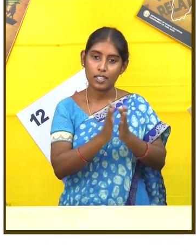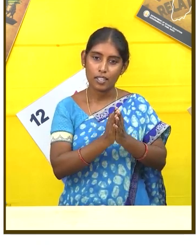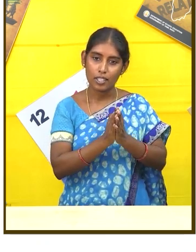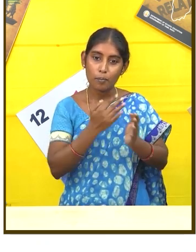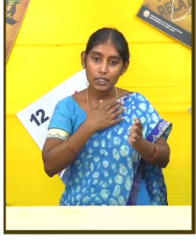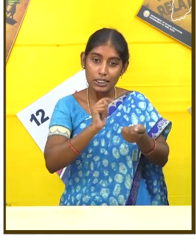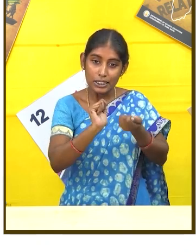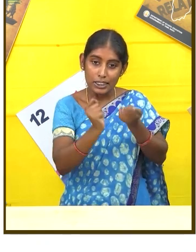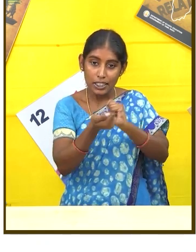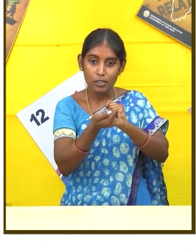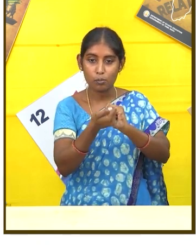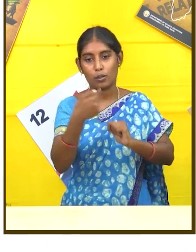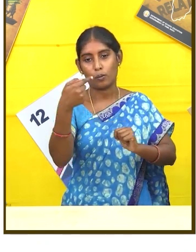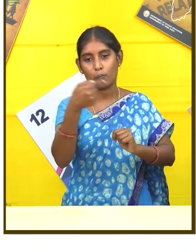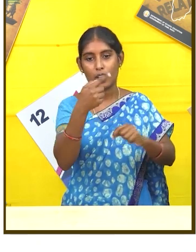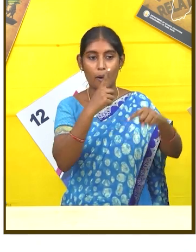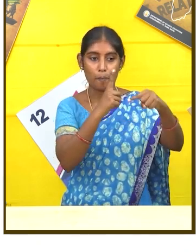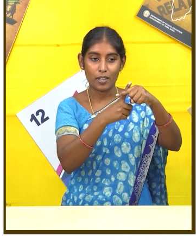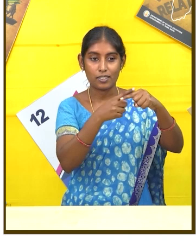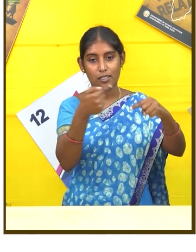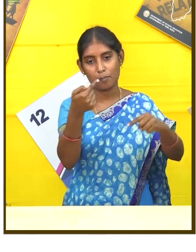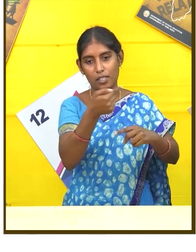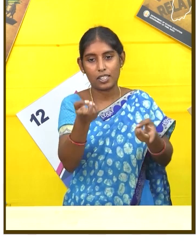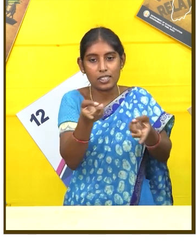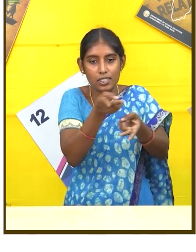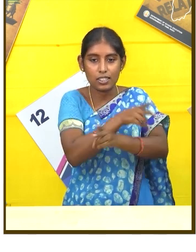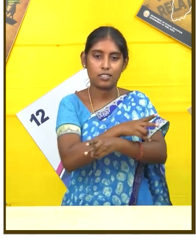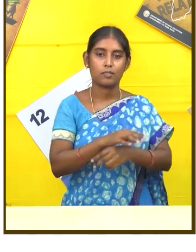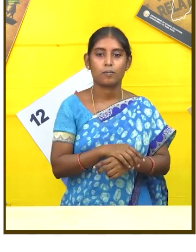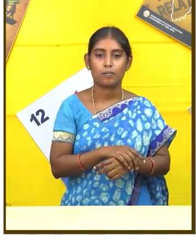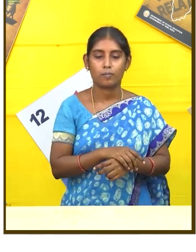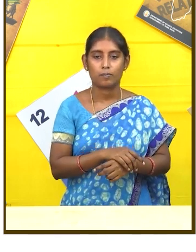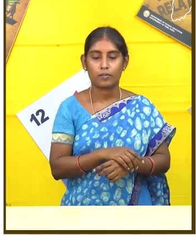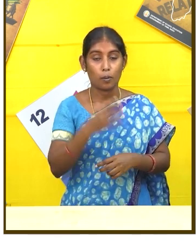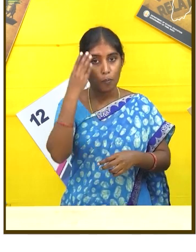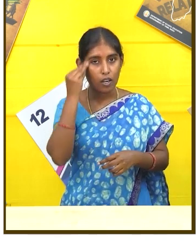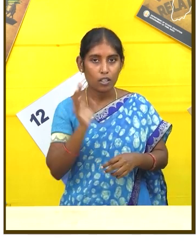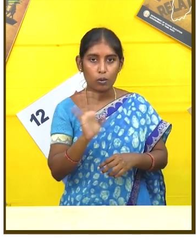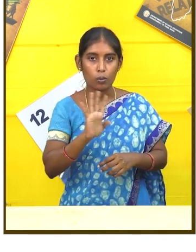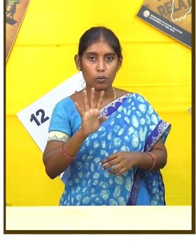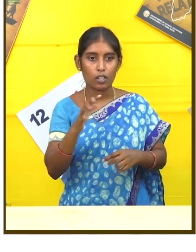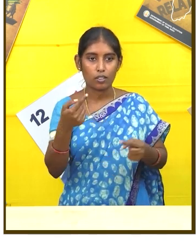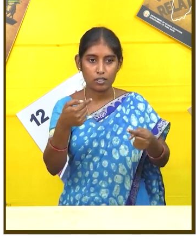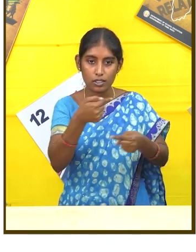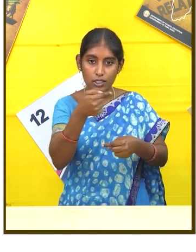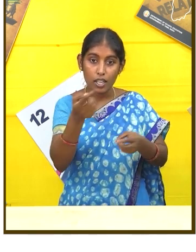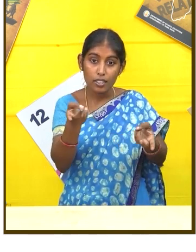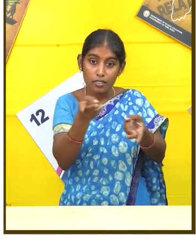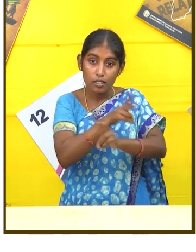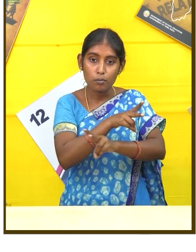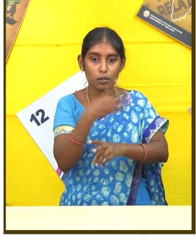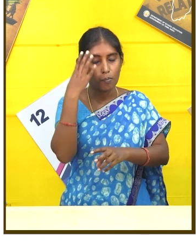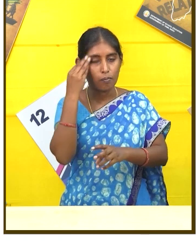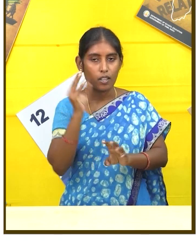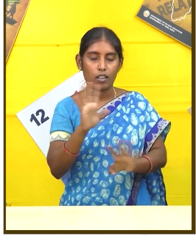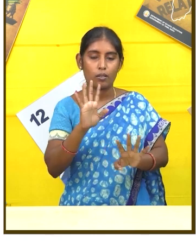do? Change the sign. While we are doing the minus or subtraction, don't forget to change the sign. Which equation